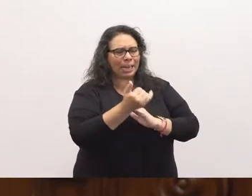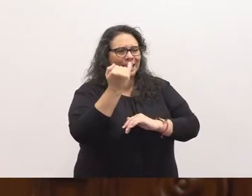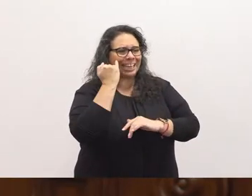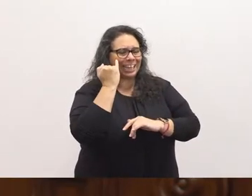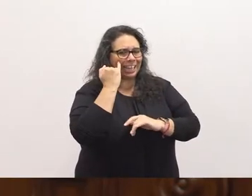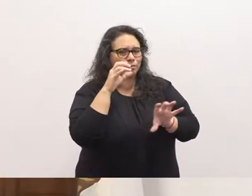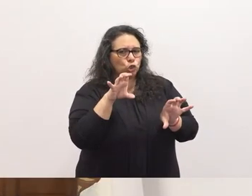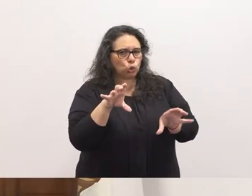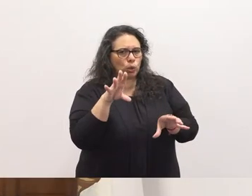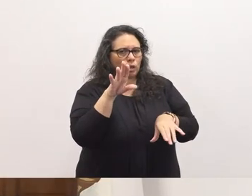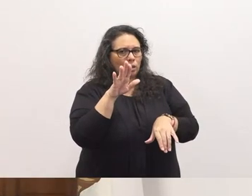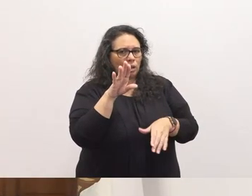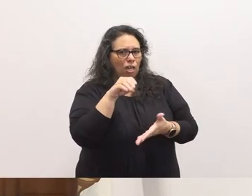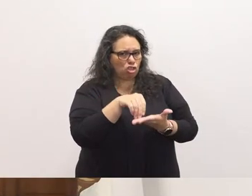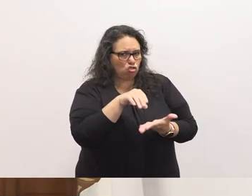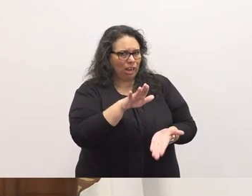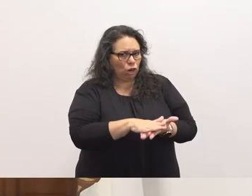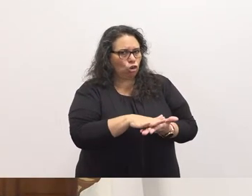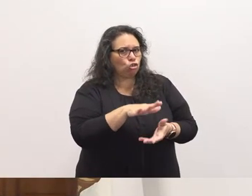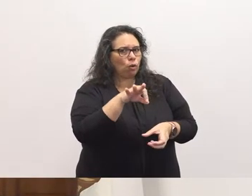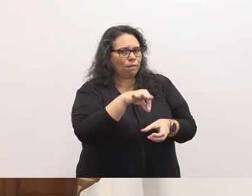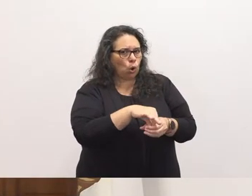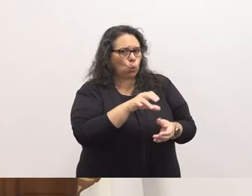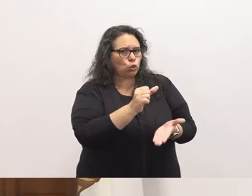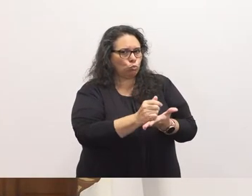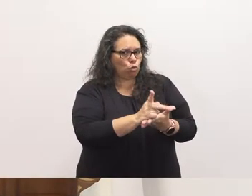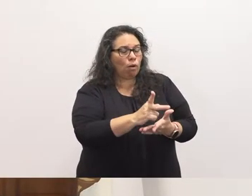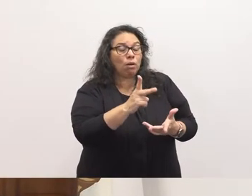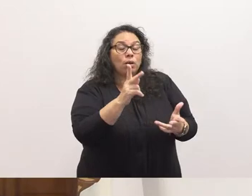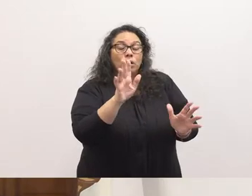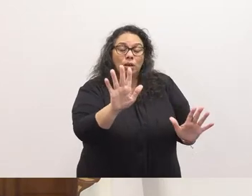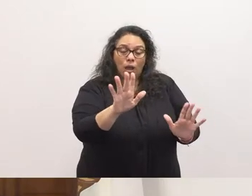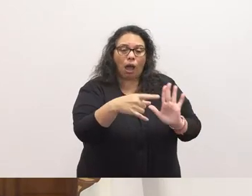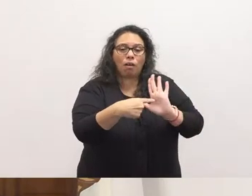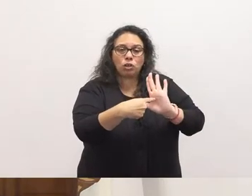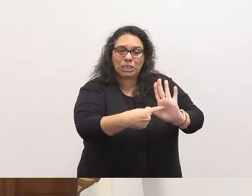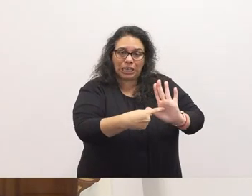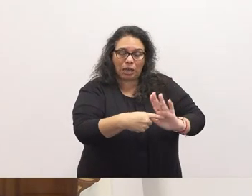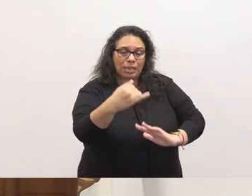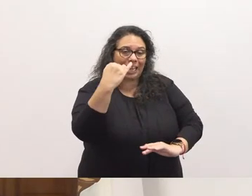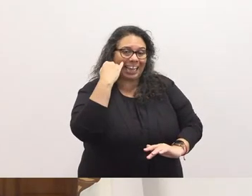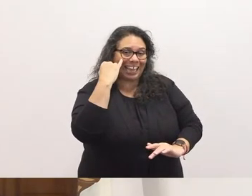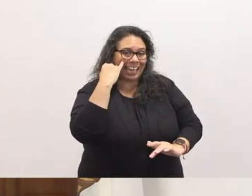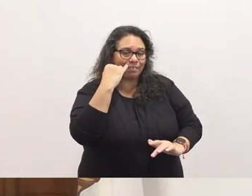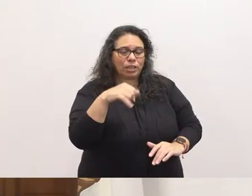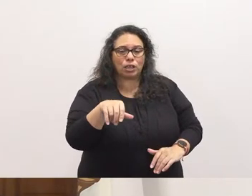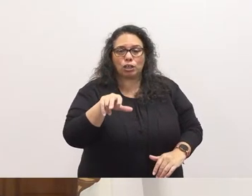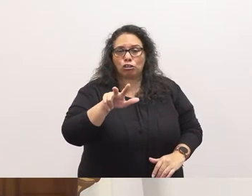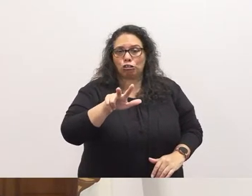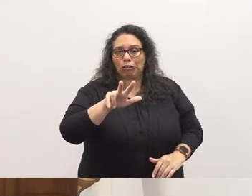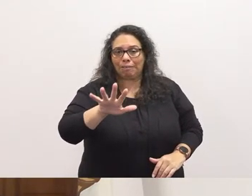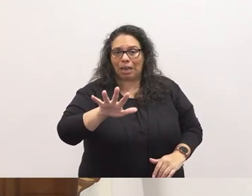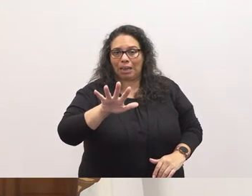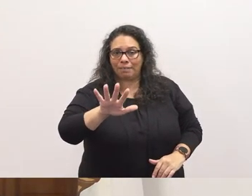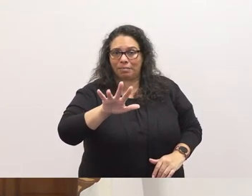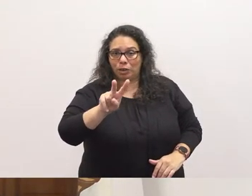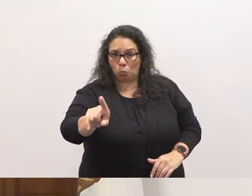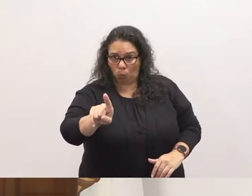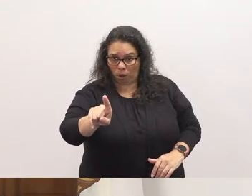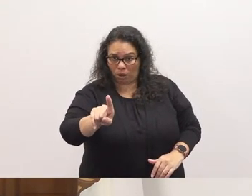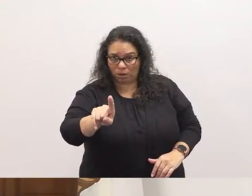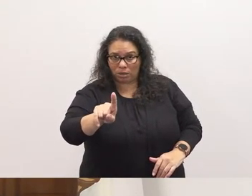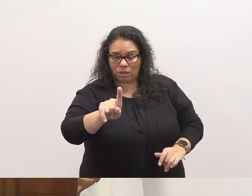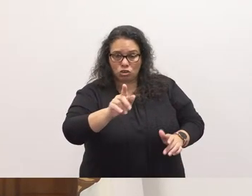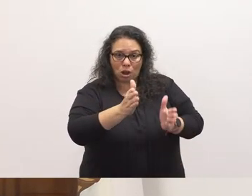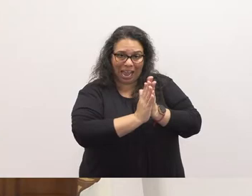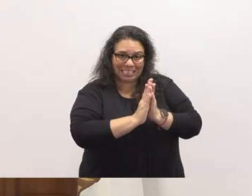record, and then you can vote to approve. So if you, for instance, okay. On 3551, uh-huh. if you're asking just to